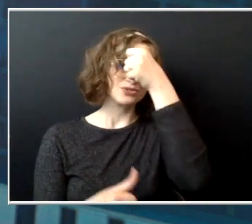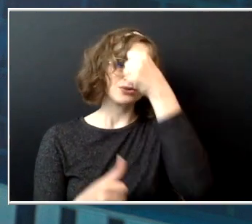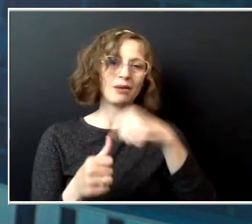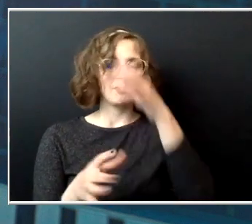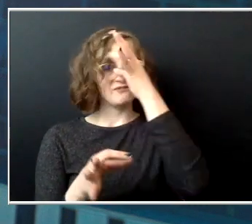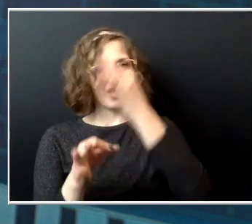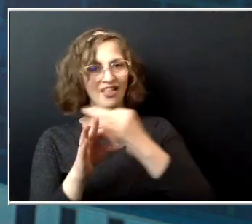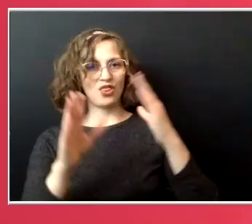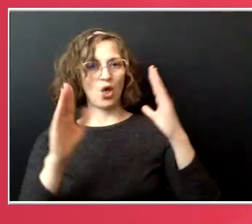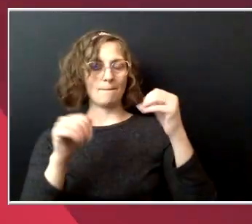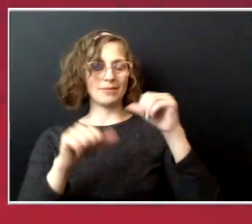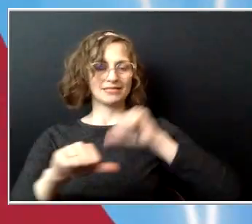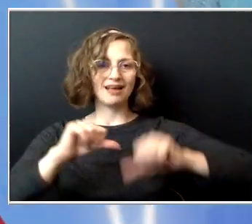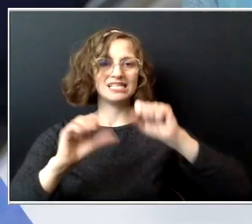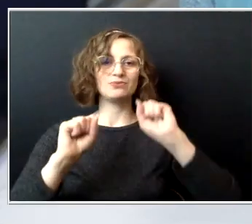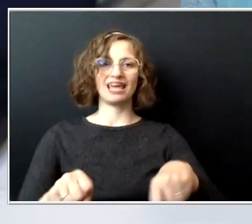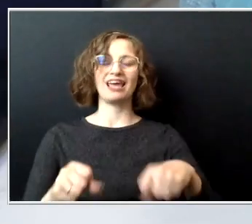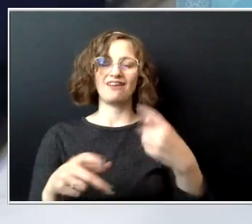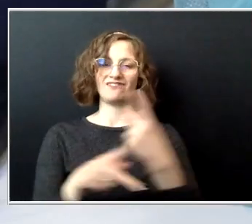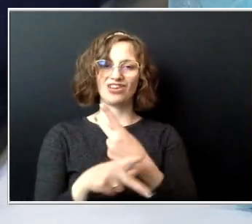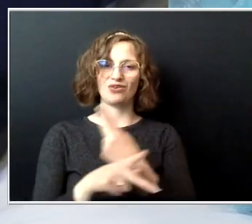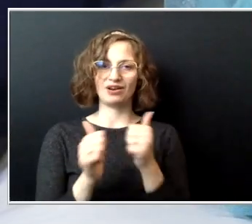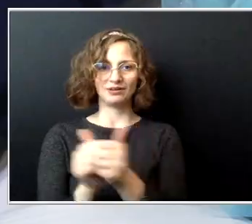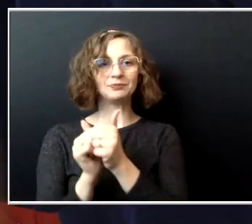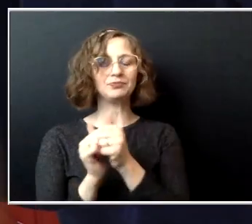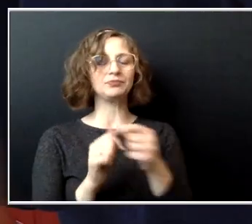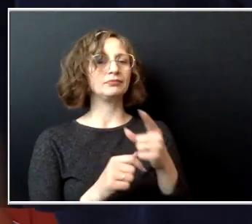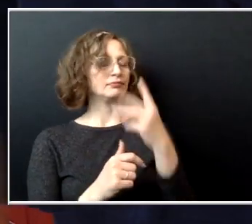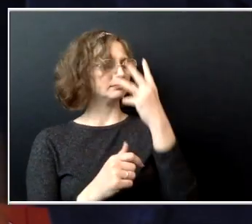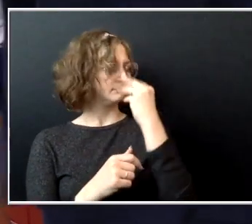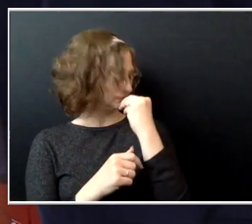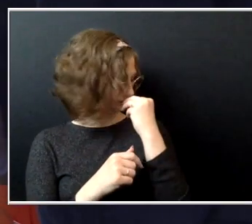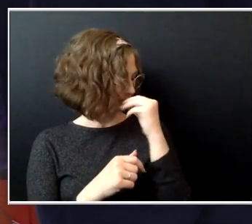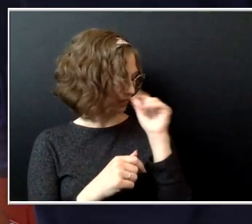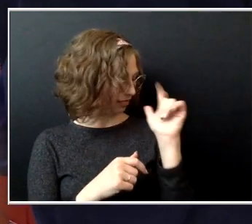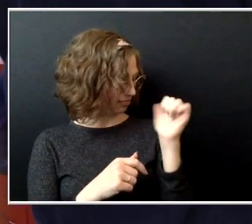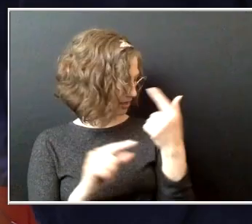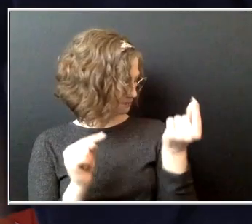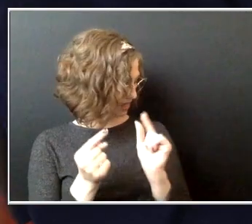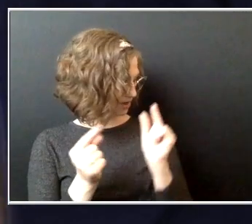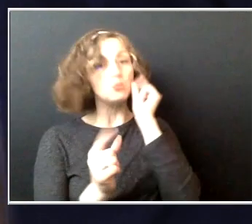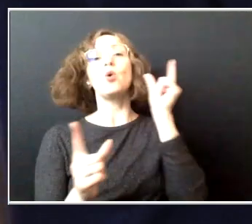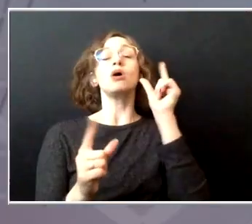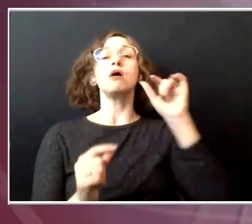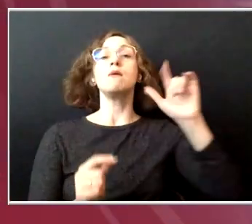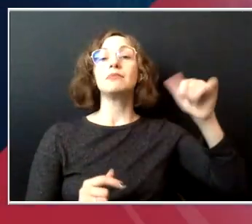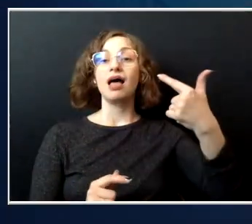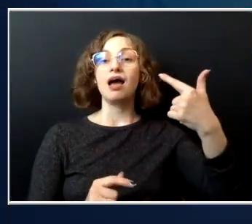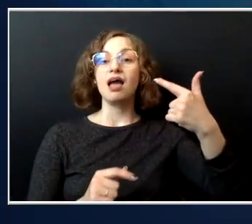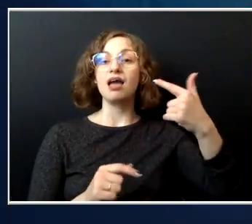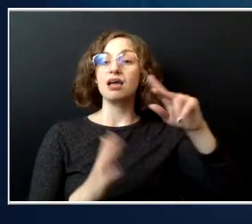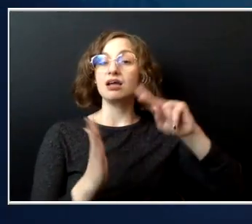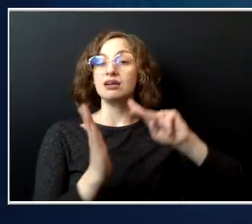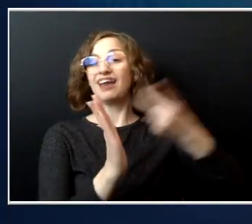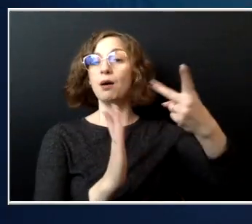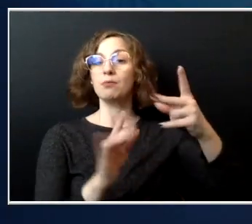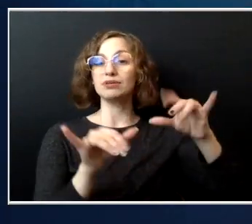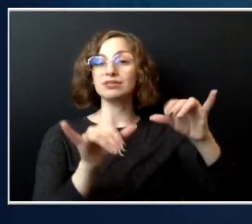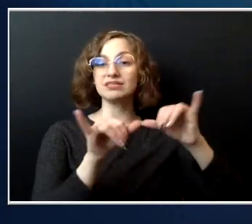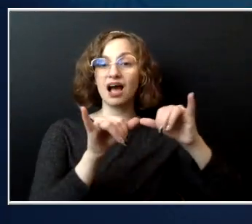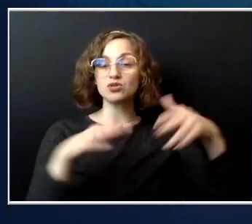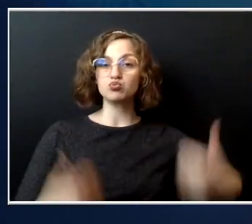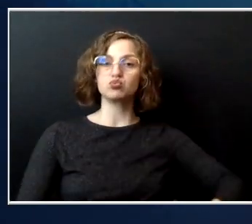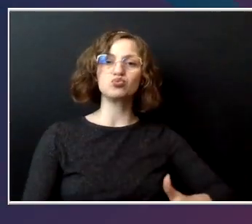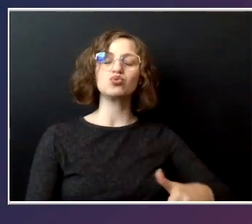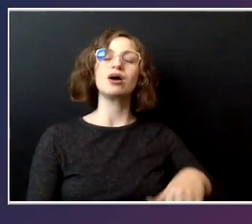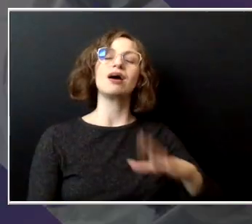out. He went to bed with leg pain and woke up to a leg that had doubled in size. I'm Alexis Del Cid. On the